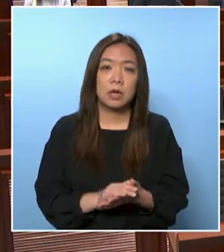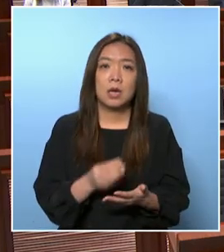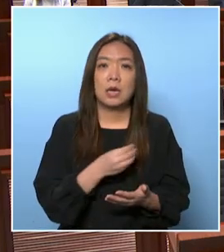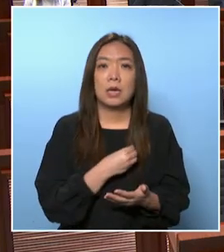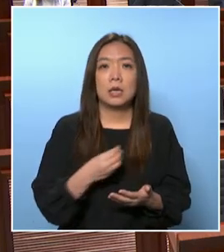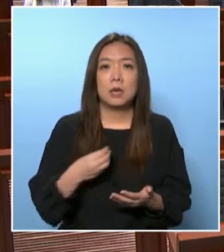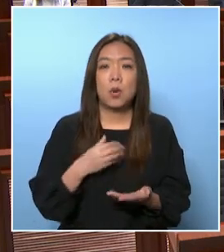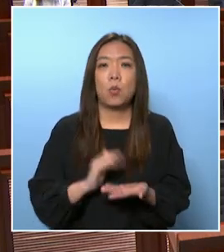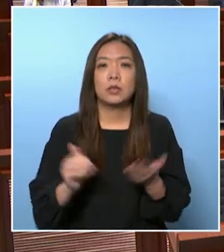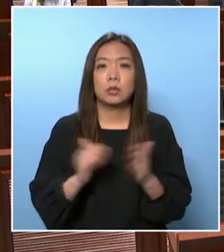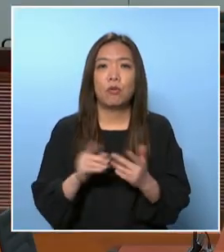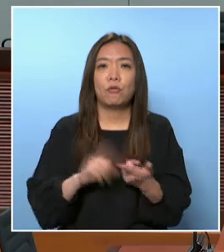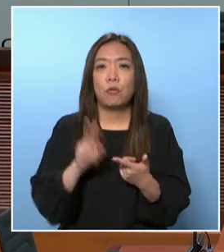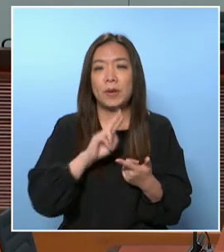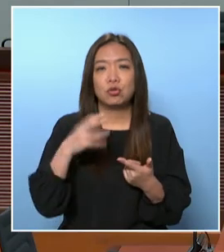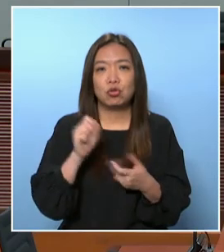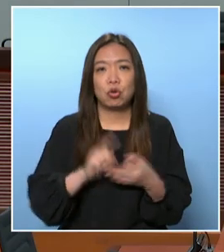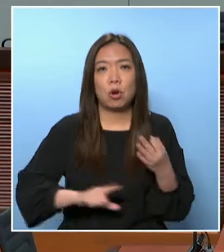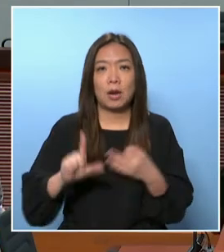We have the Undersecretary,